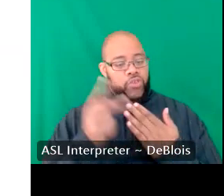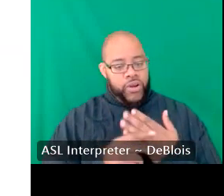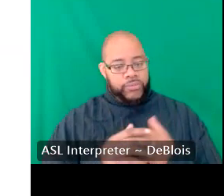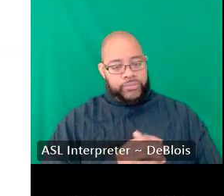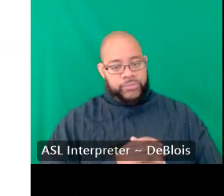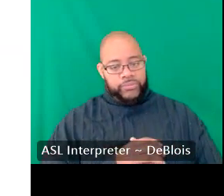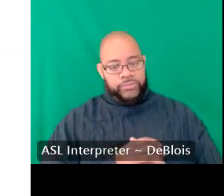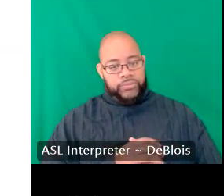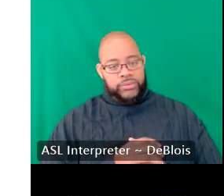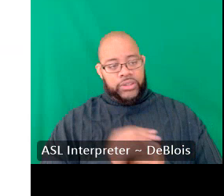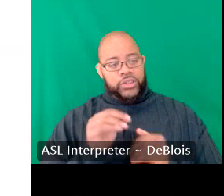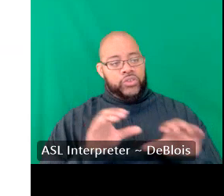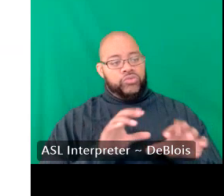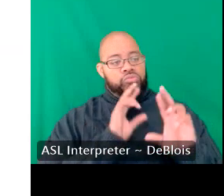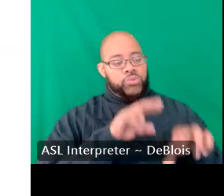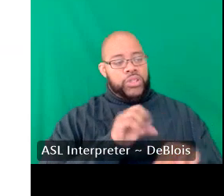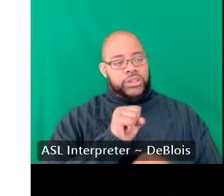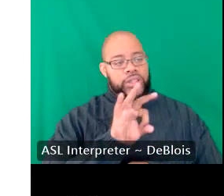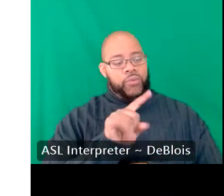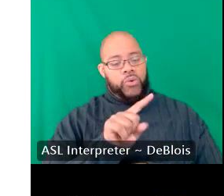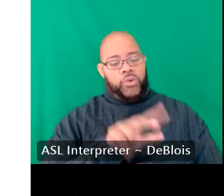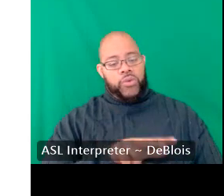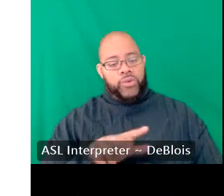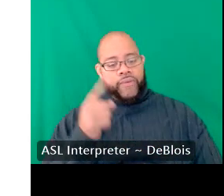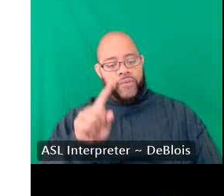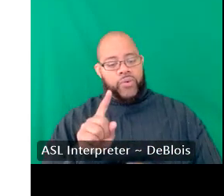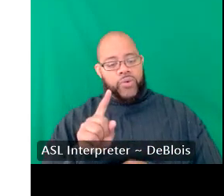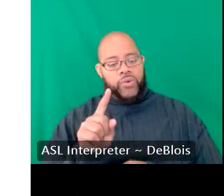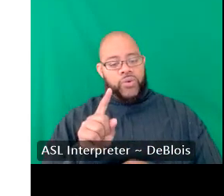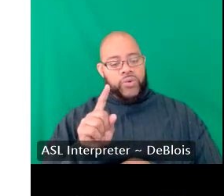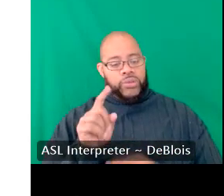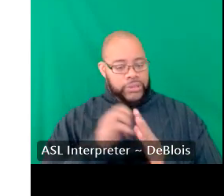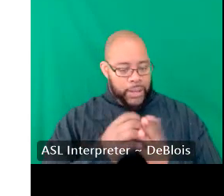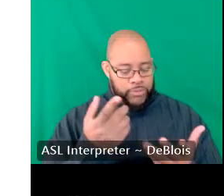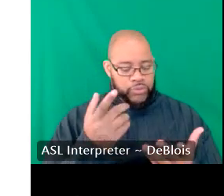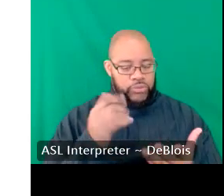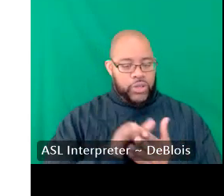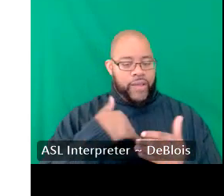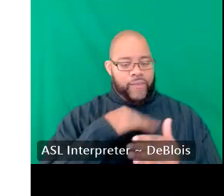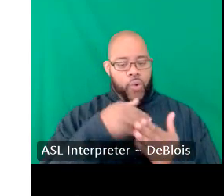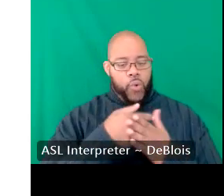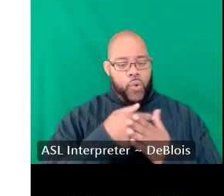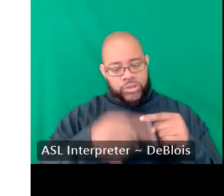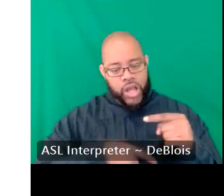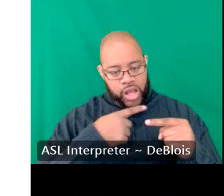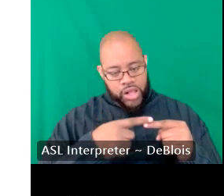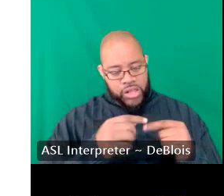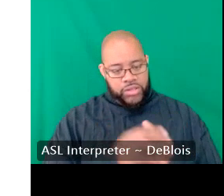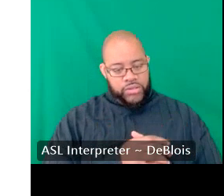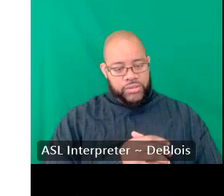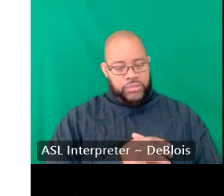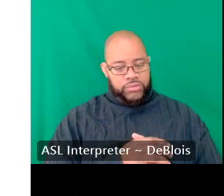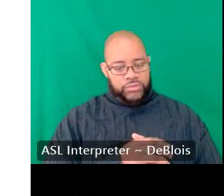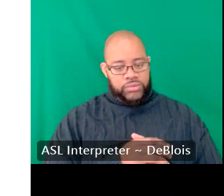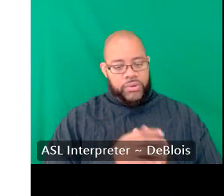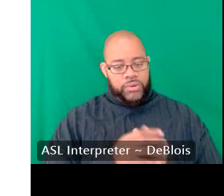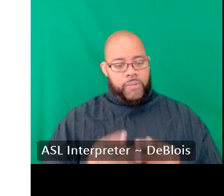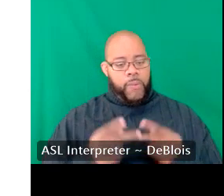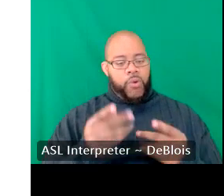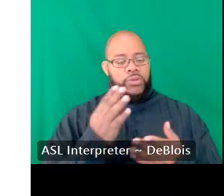then do the reporting, the SF-133s, for example, so that you have the whole cycle of proposing the